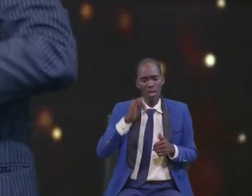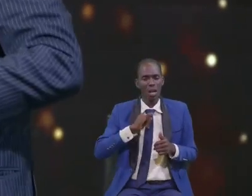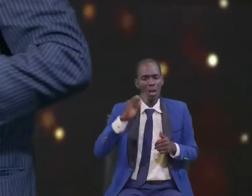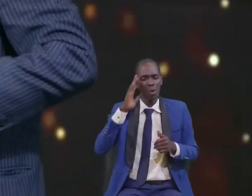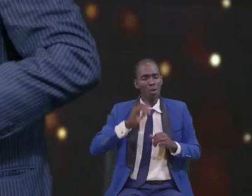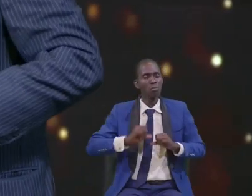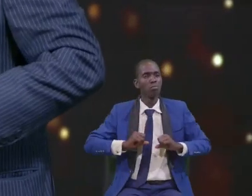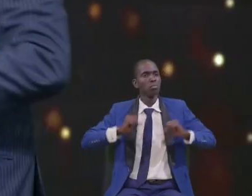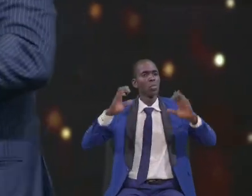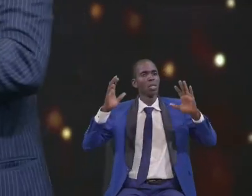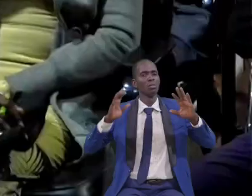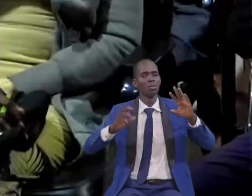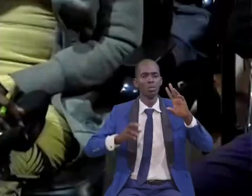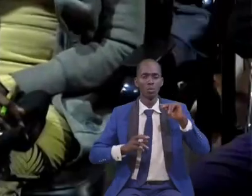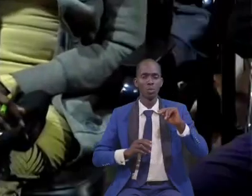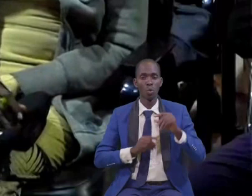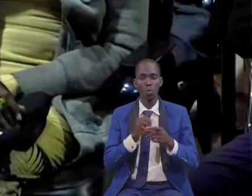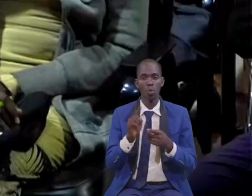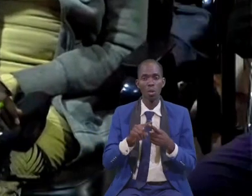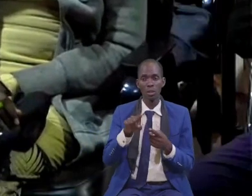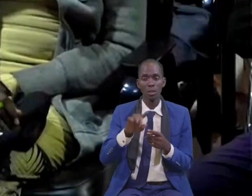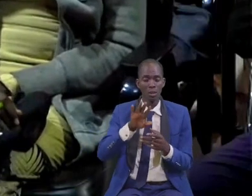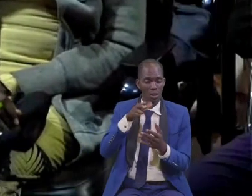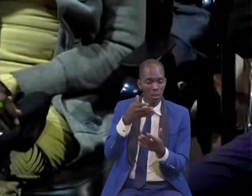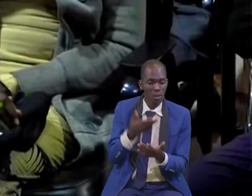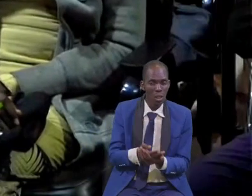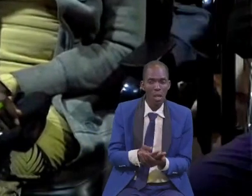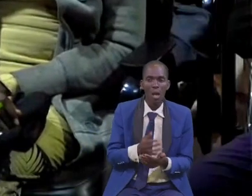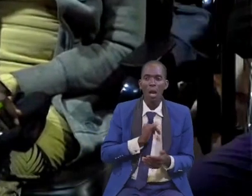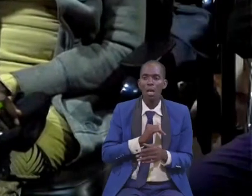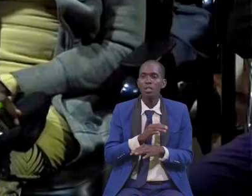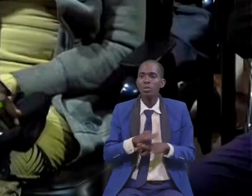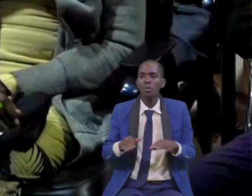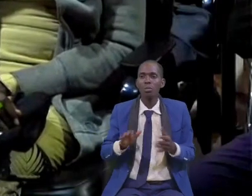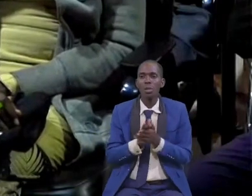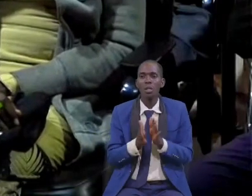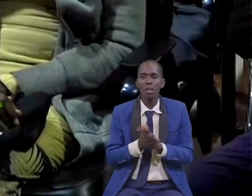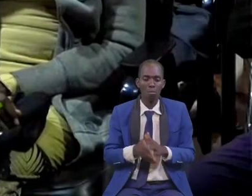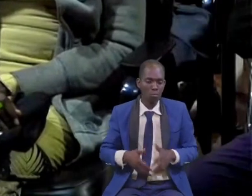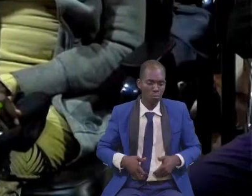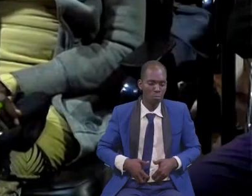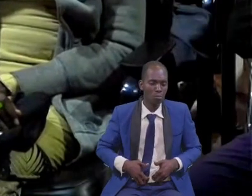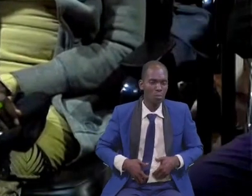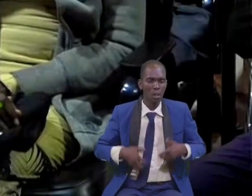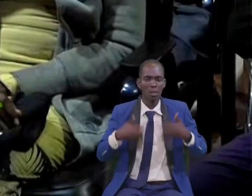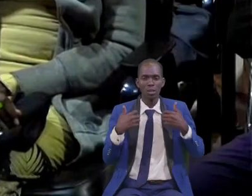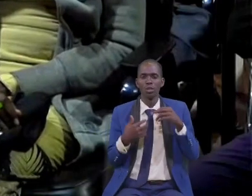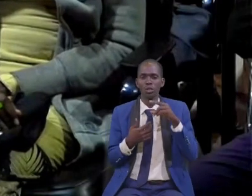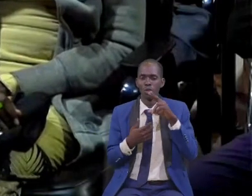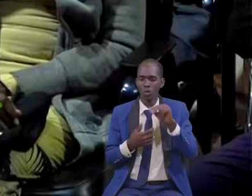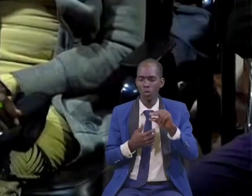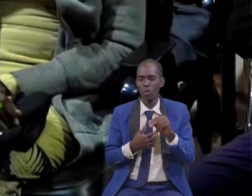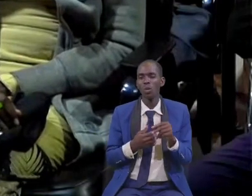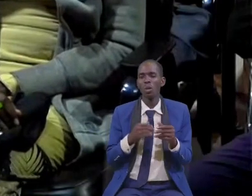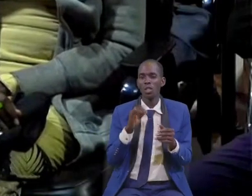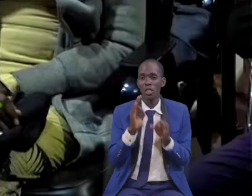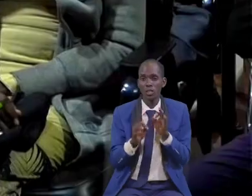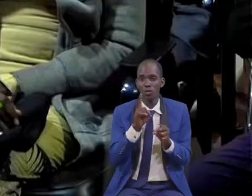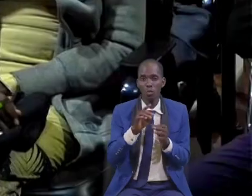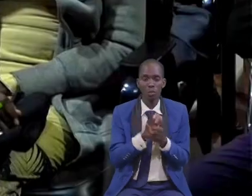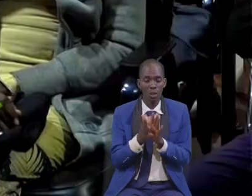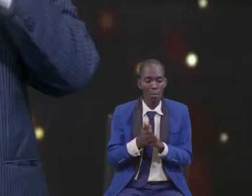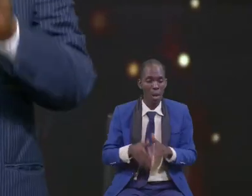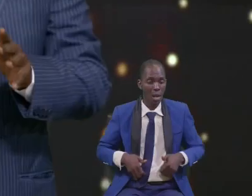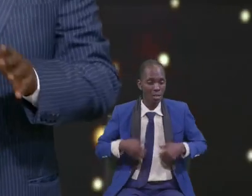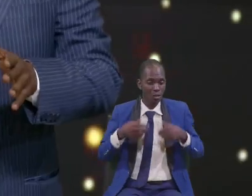I don't get angry, I don't begin a fight. If you get angry and begin a fight, it's like you're like him. You're losing your